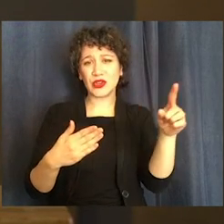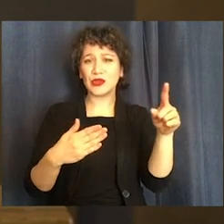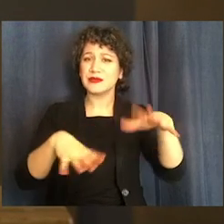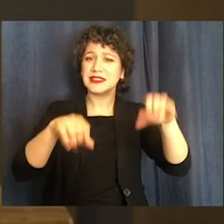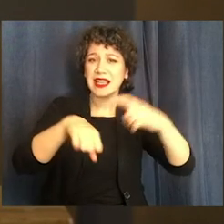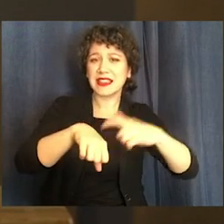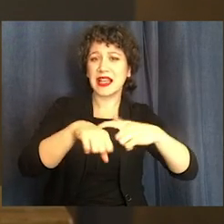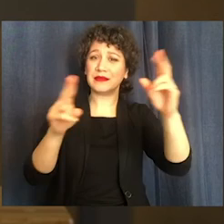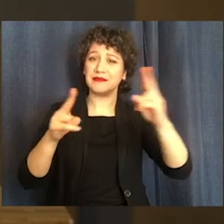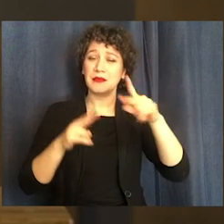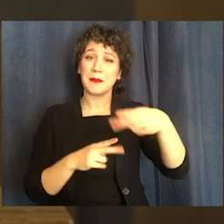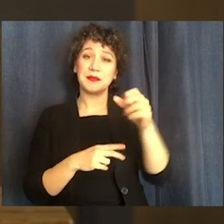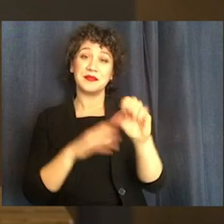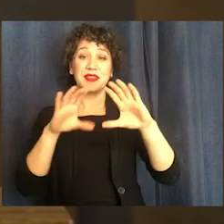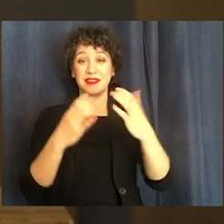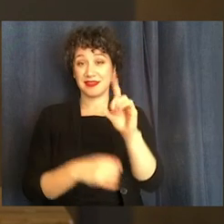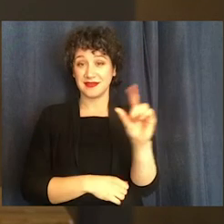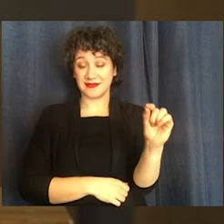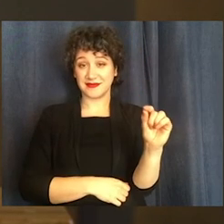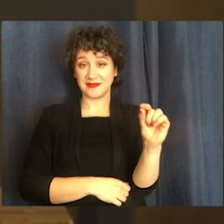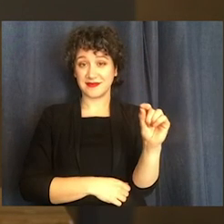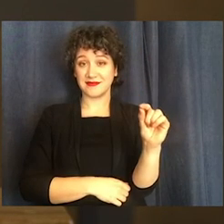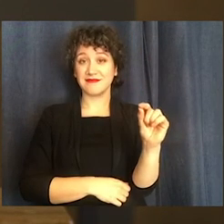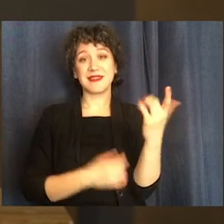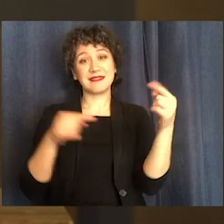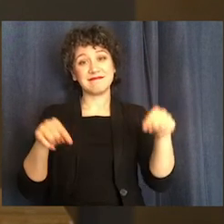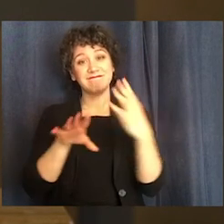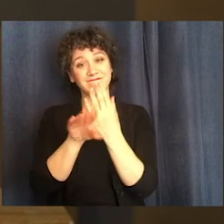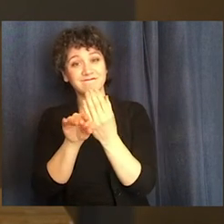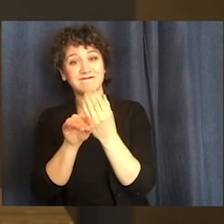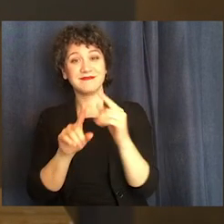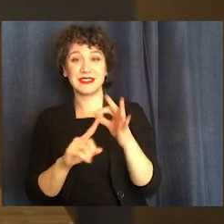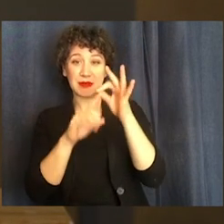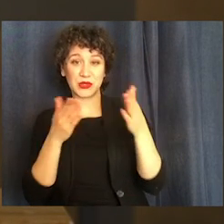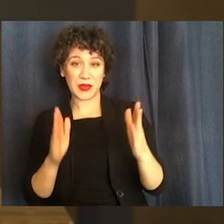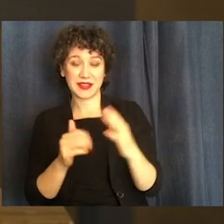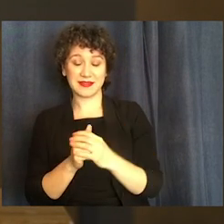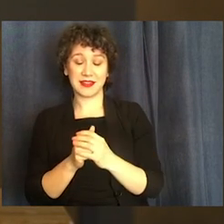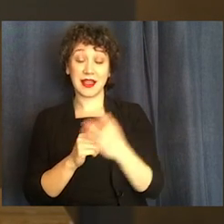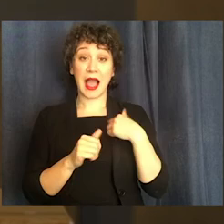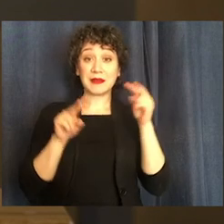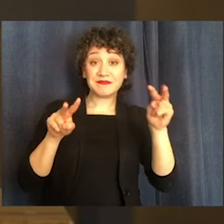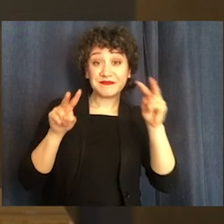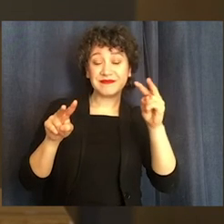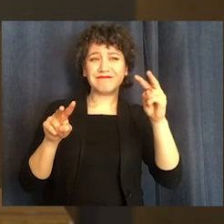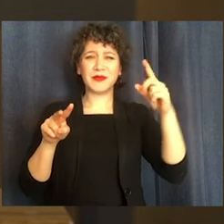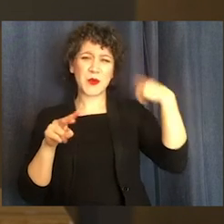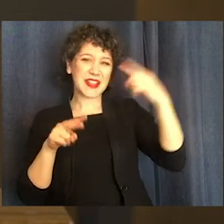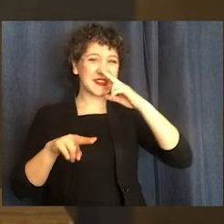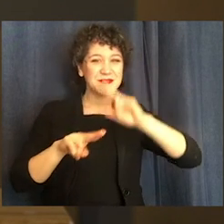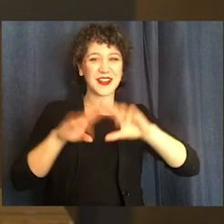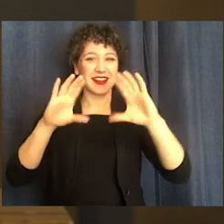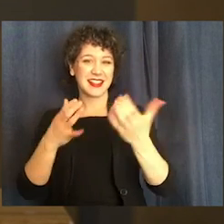fun class reunions. Unfortunately, they didn't give me enough caps to throw for each and every one of us, but let's just pretend